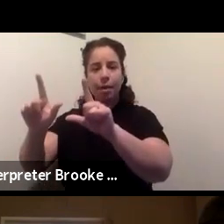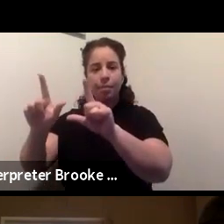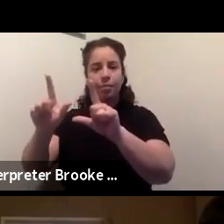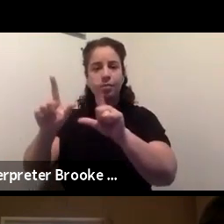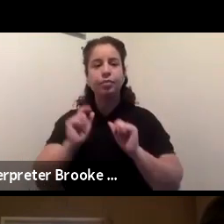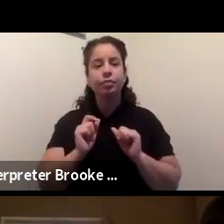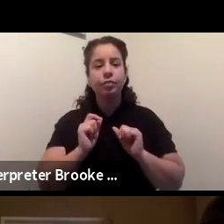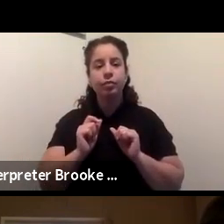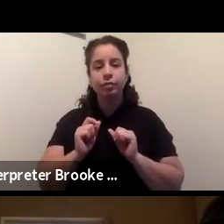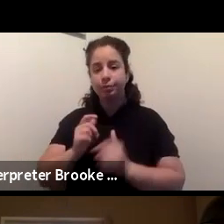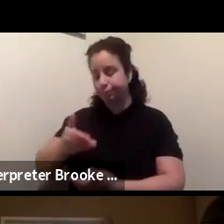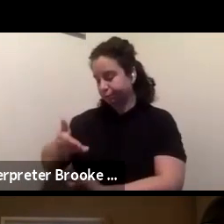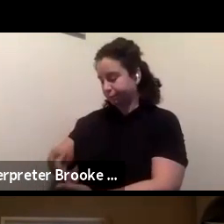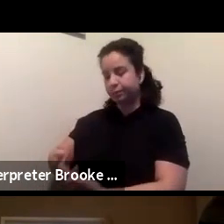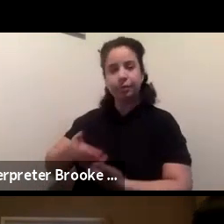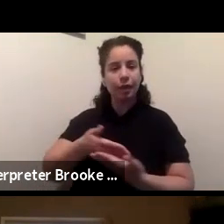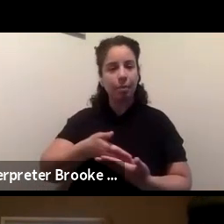baby,